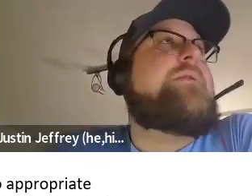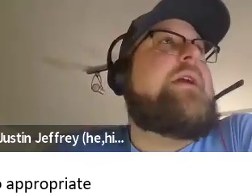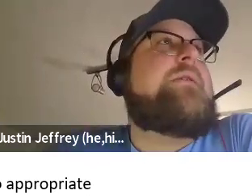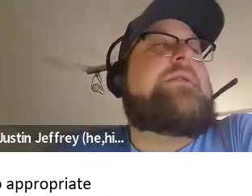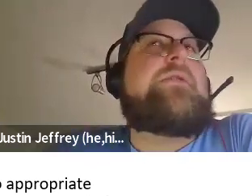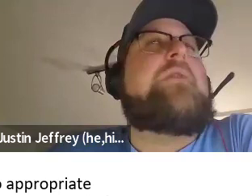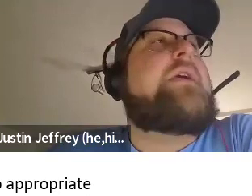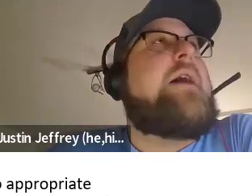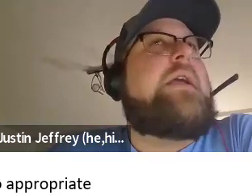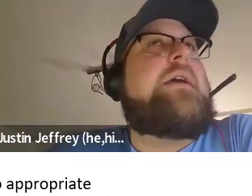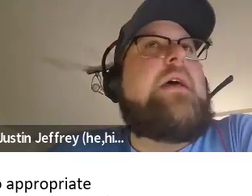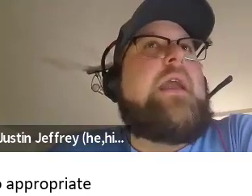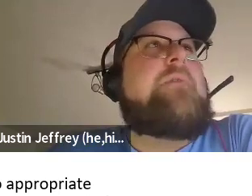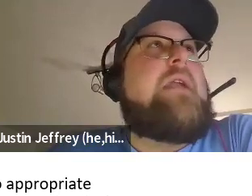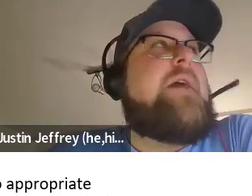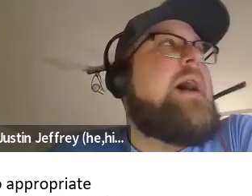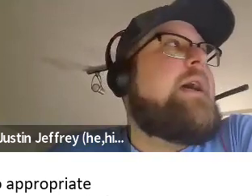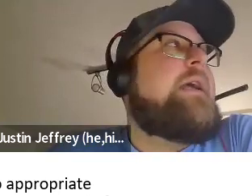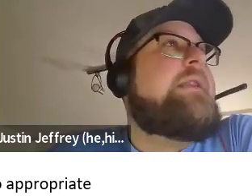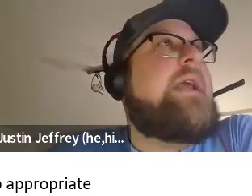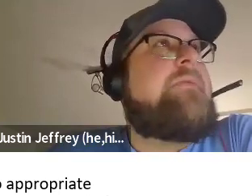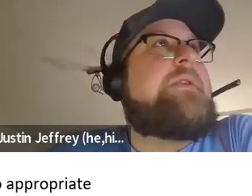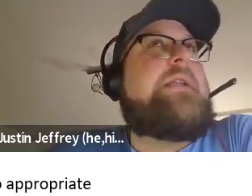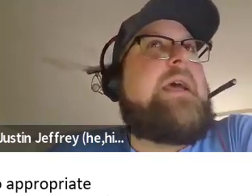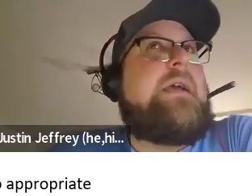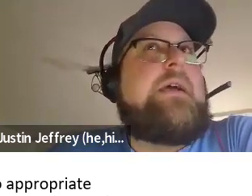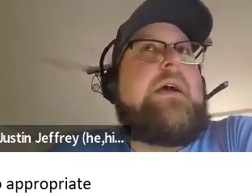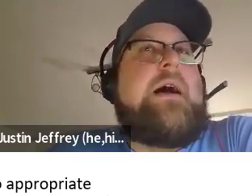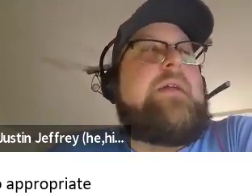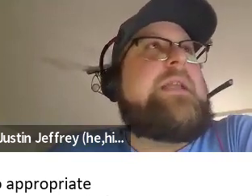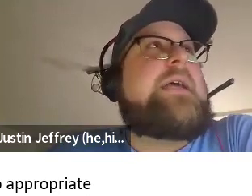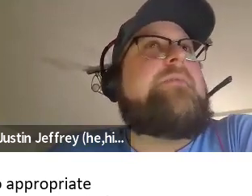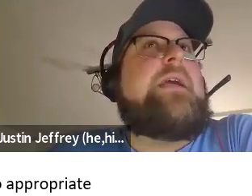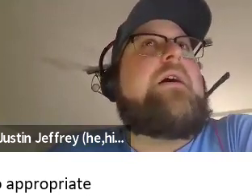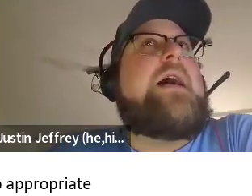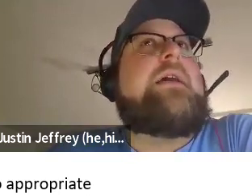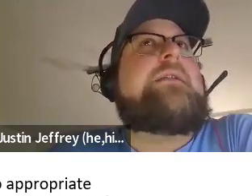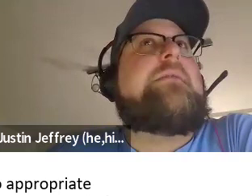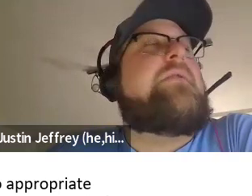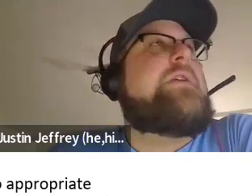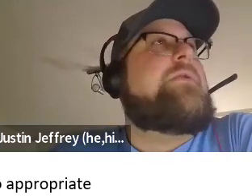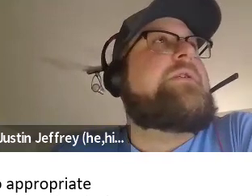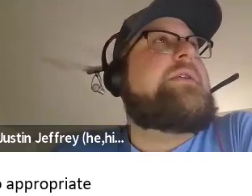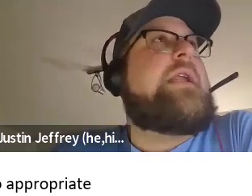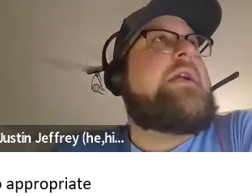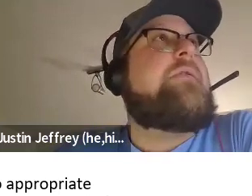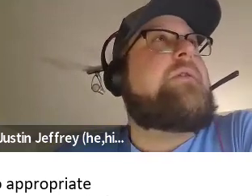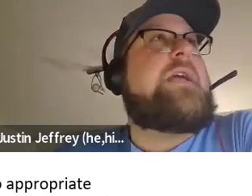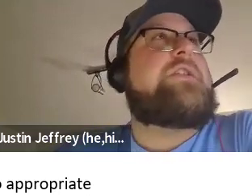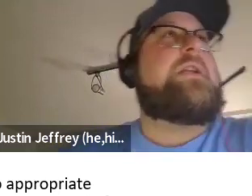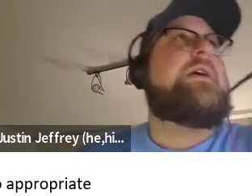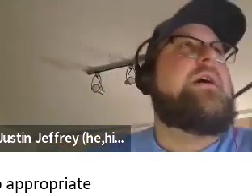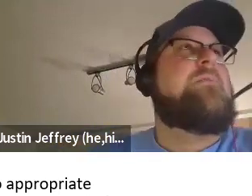lot of health centers throughout the county, and I'm kind of highlighting the Kent one today. I think next meeting I'll highlight some of the resources at